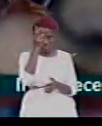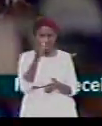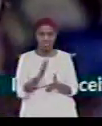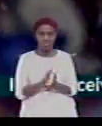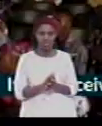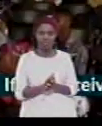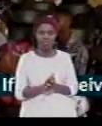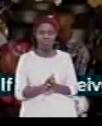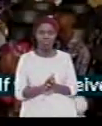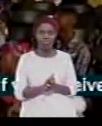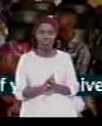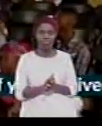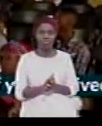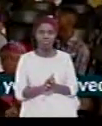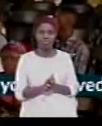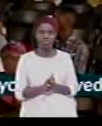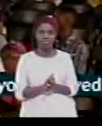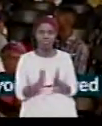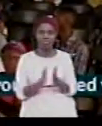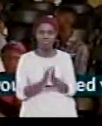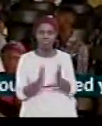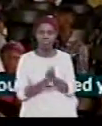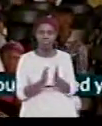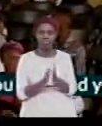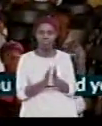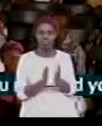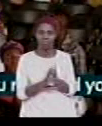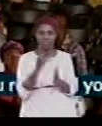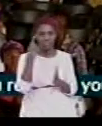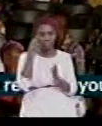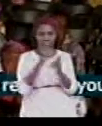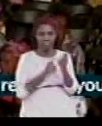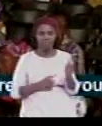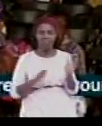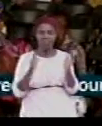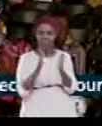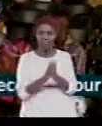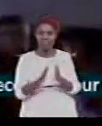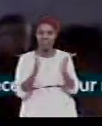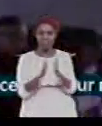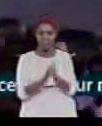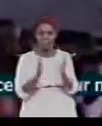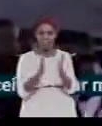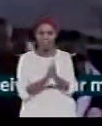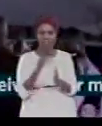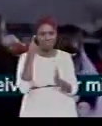Thank God. Put your hands together for the Lord. Put your hands together for the Lord.